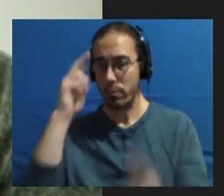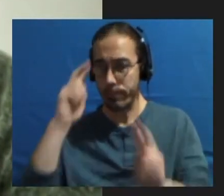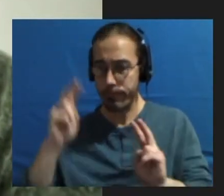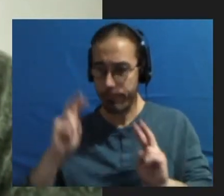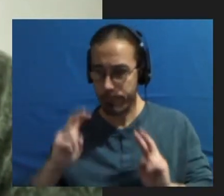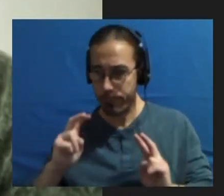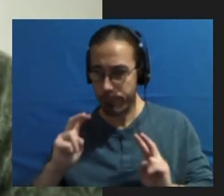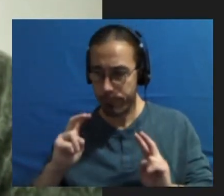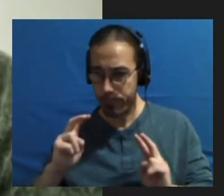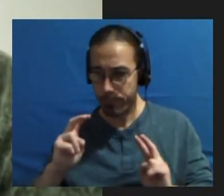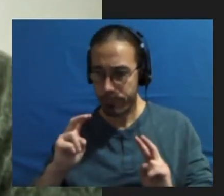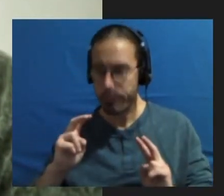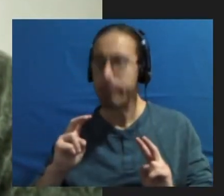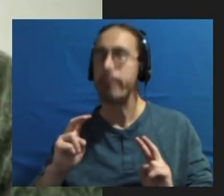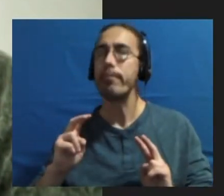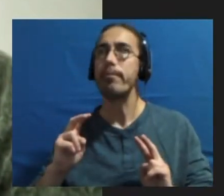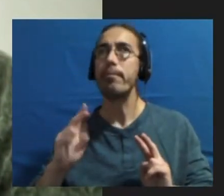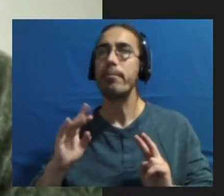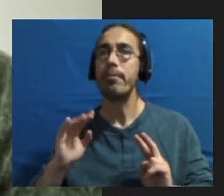um,